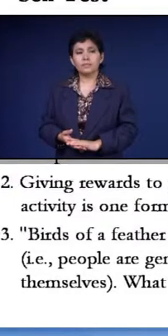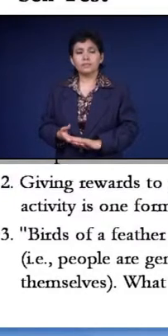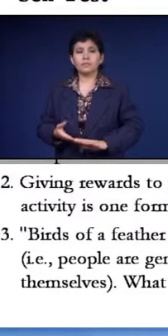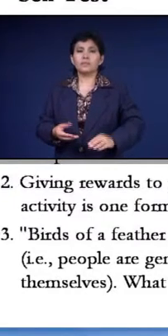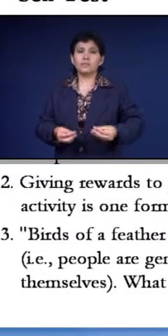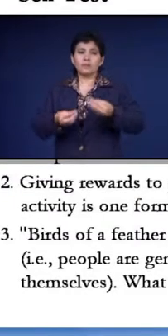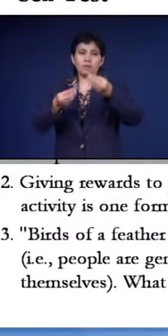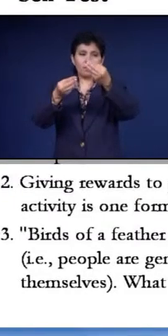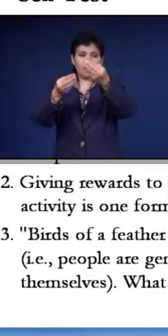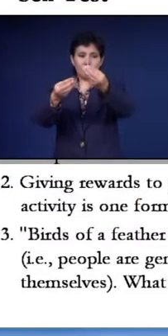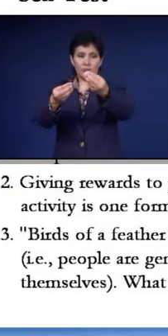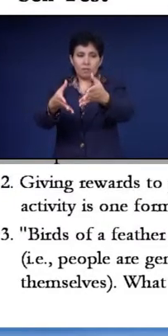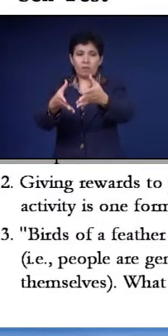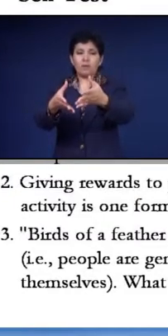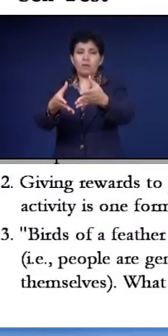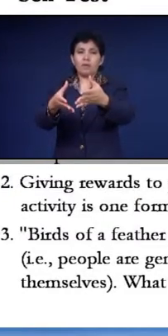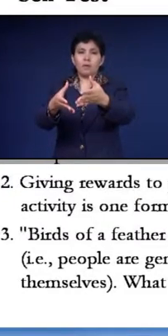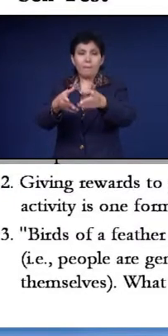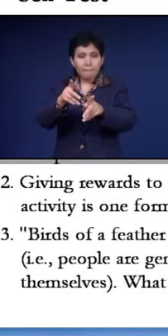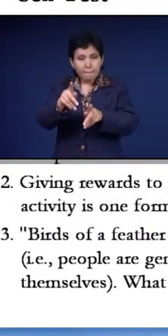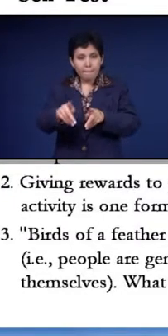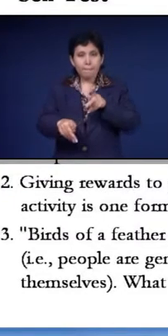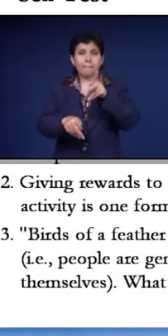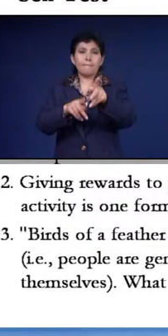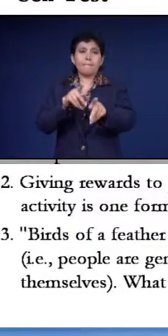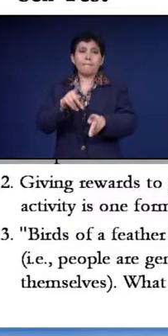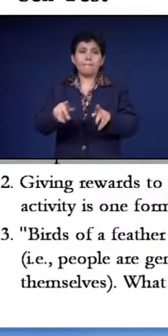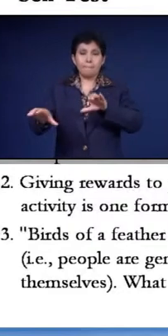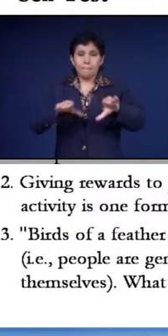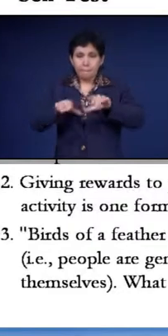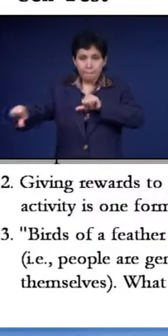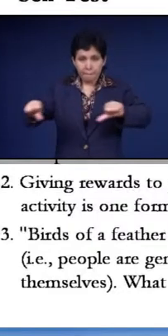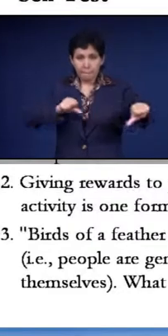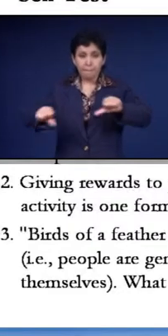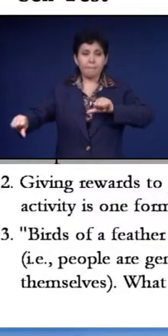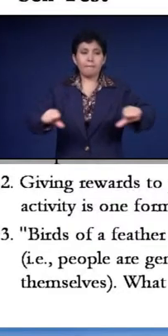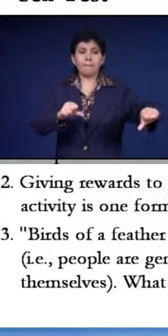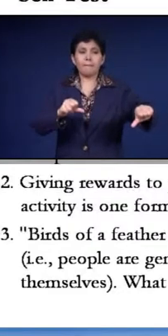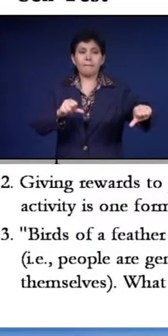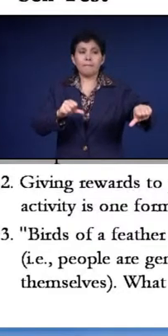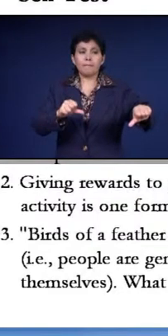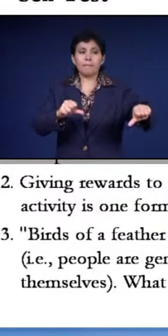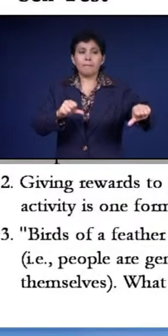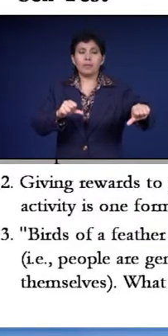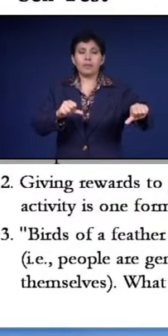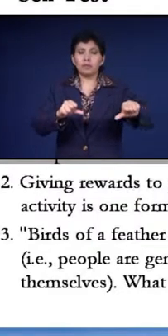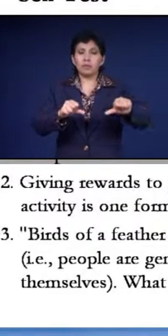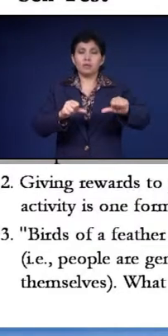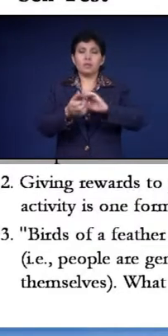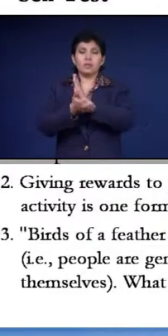Next one, giving rewards to people for doing an enjoyable activity. It's one form of